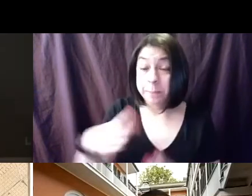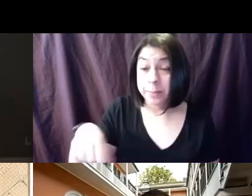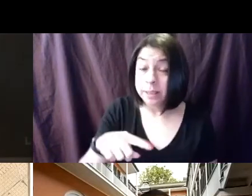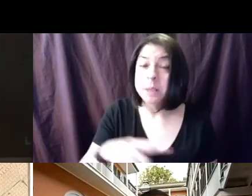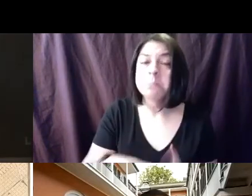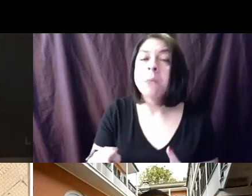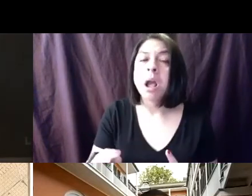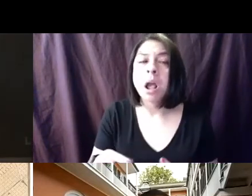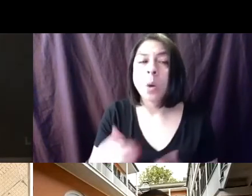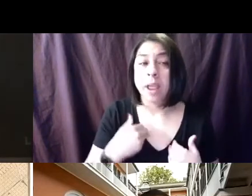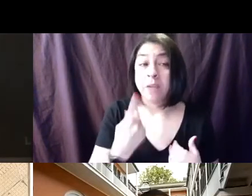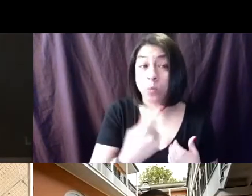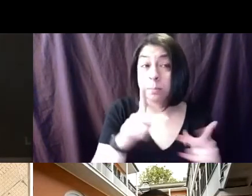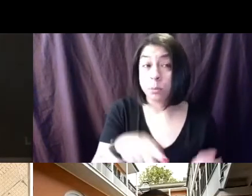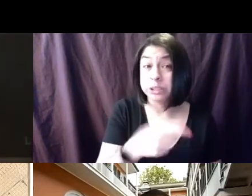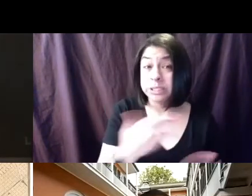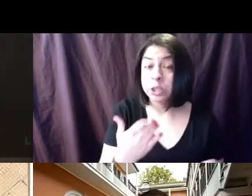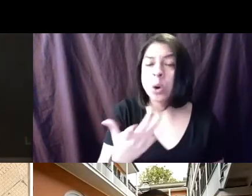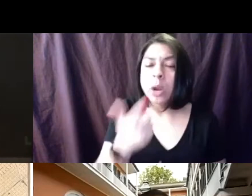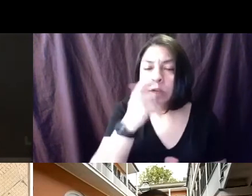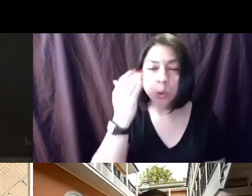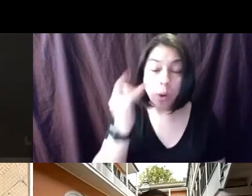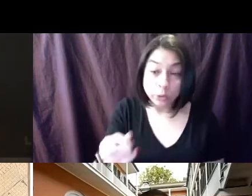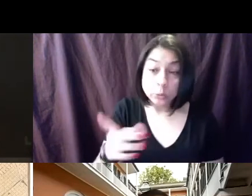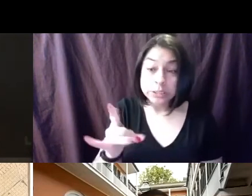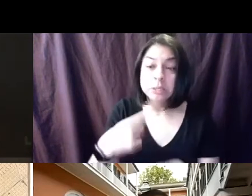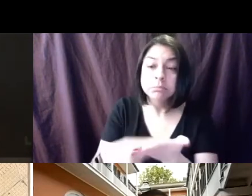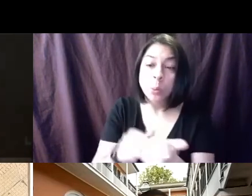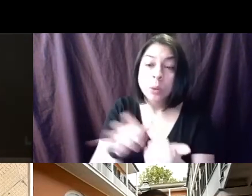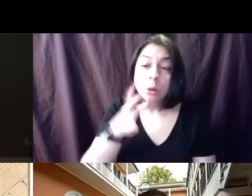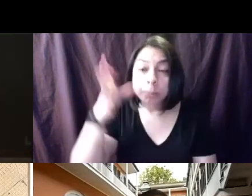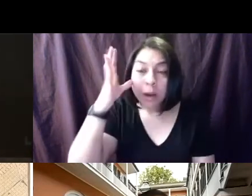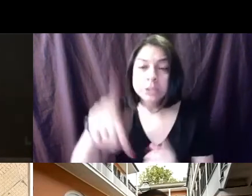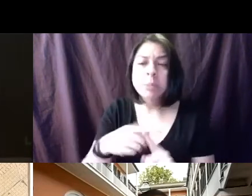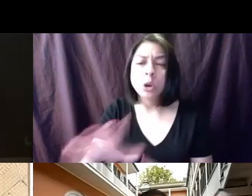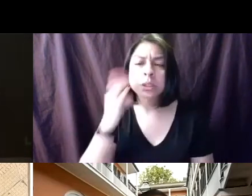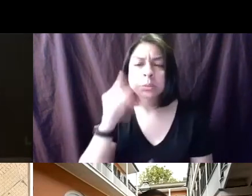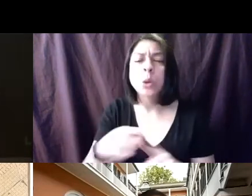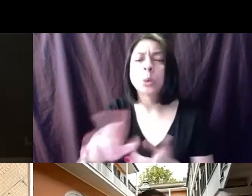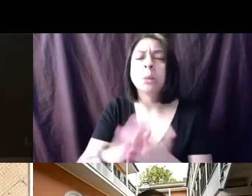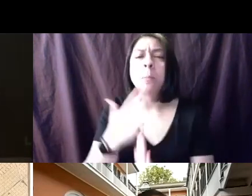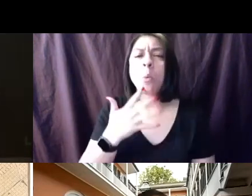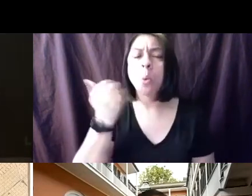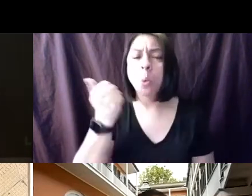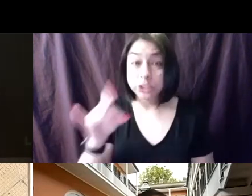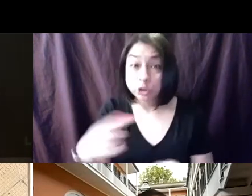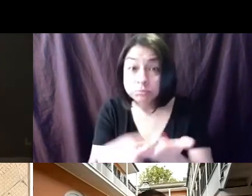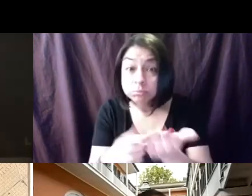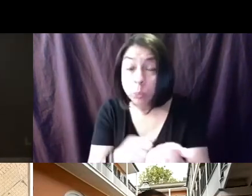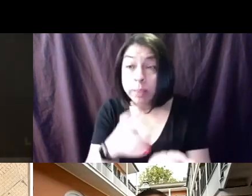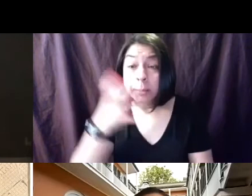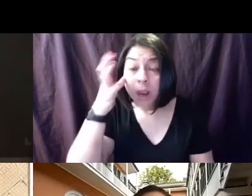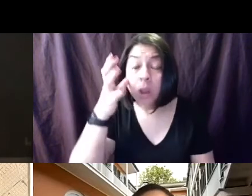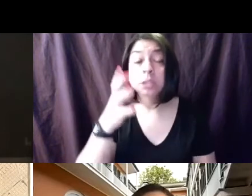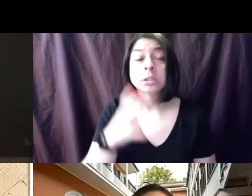we have an attendee who's interested to know if you spoke with your parents about your experience when you were older. And did you learn